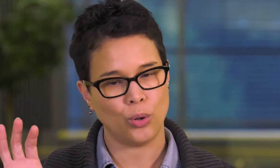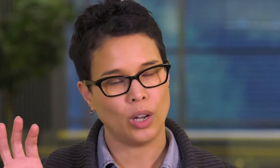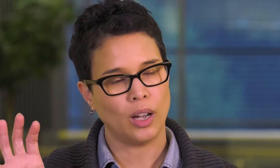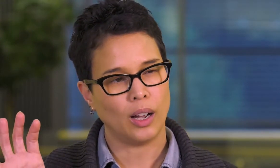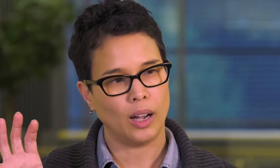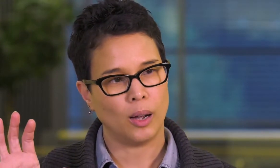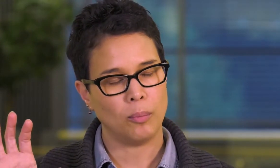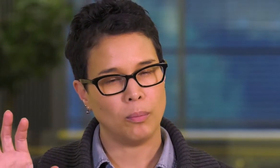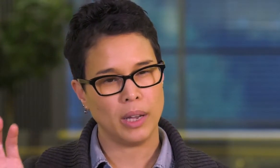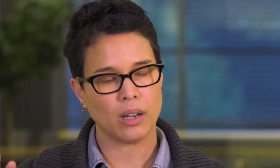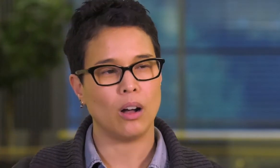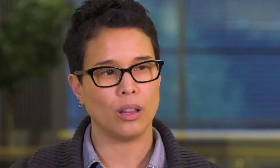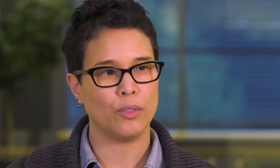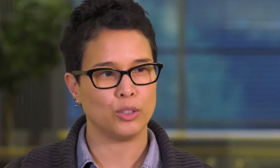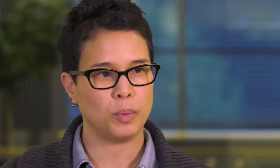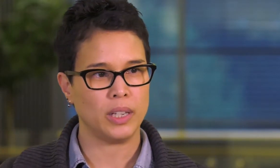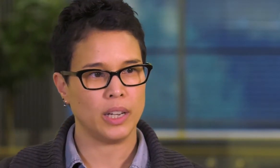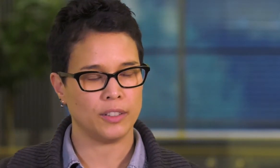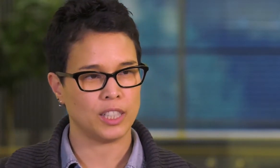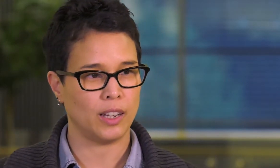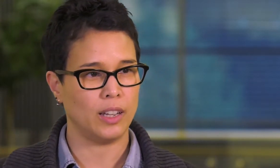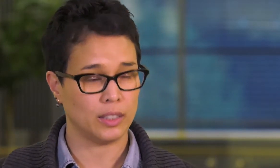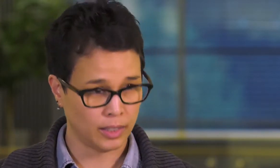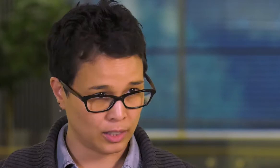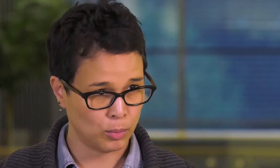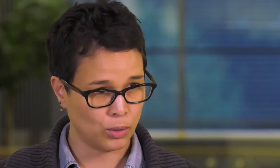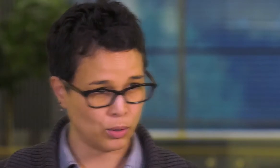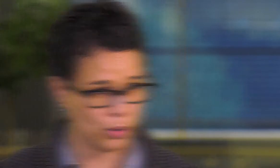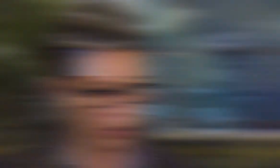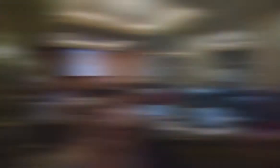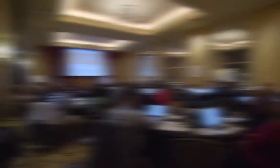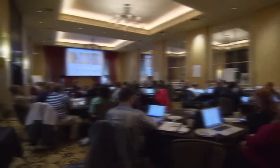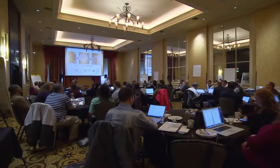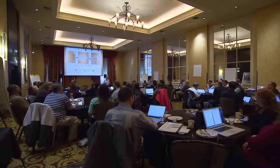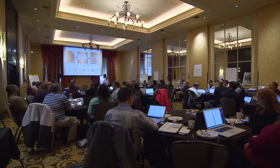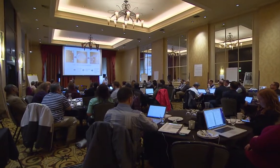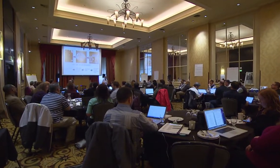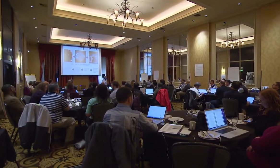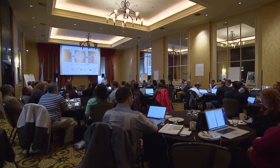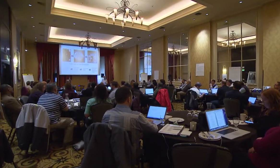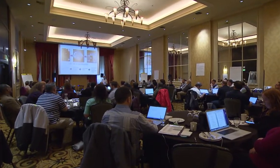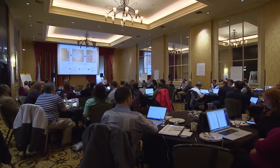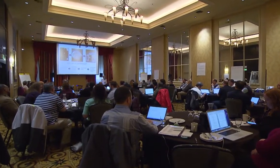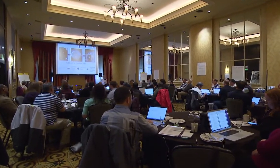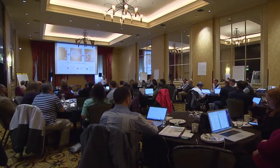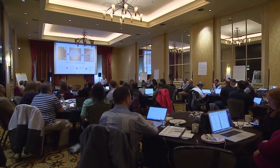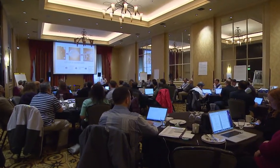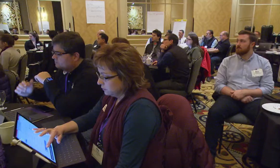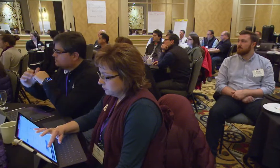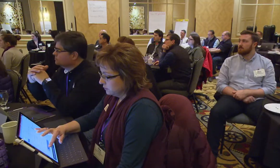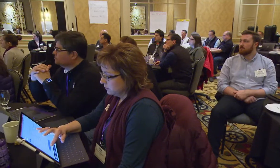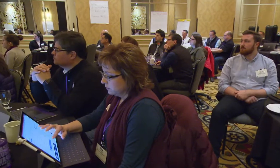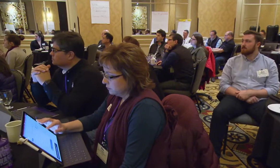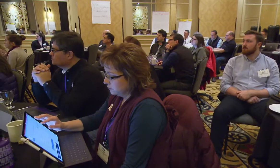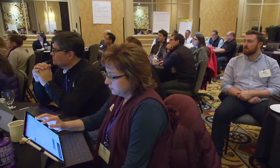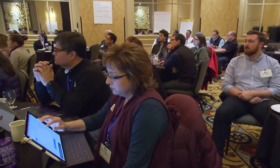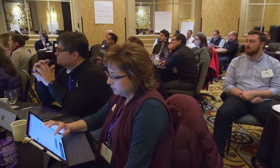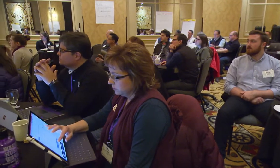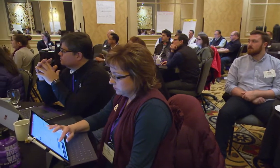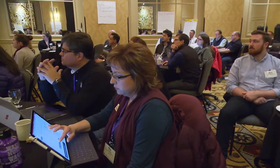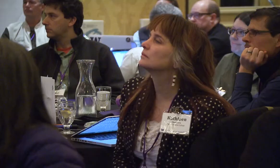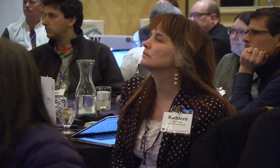to make all of those PDFs accessible? The task force helps develop and recruit